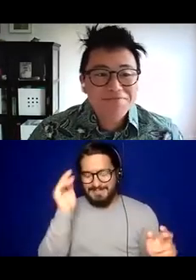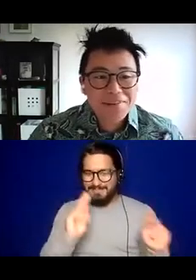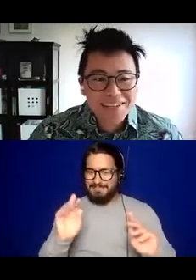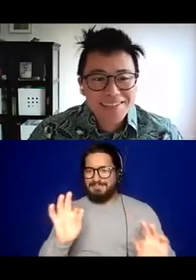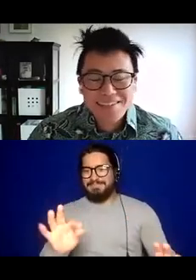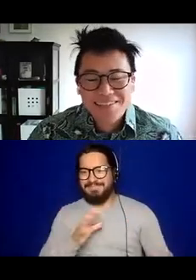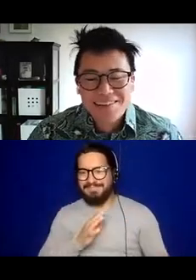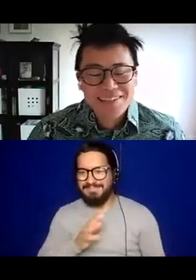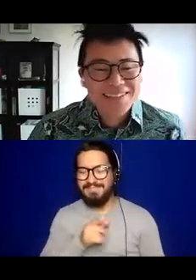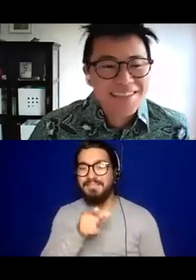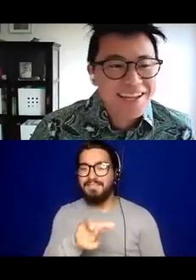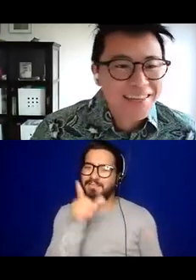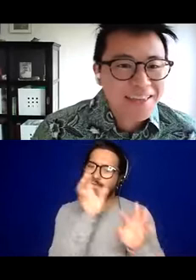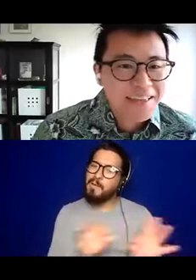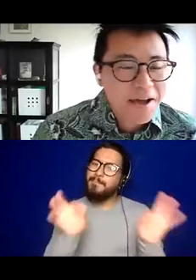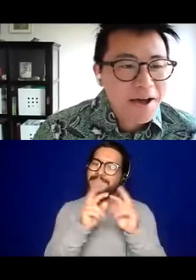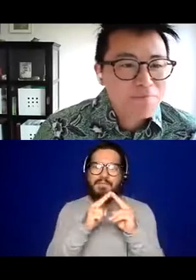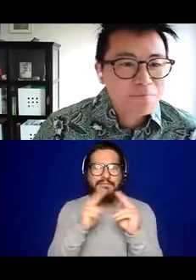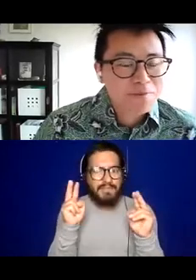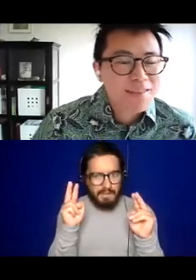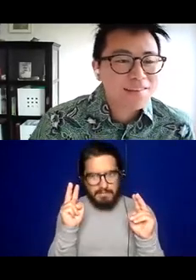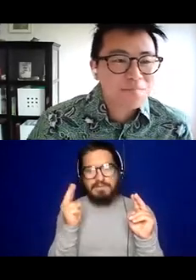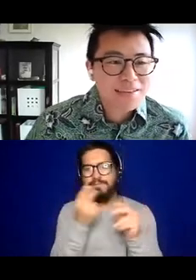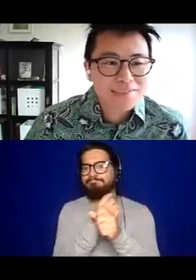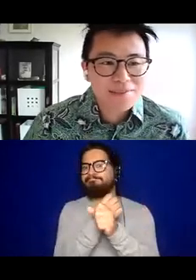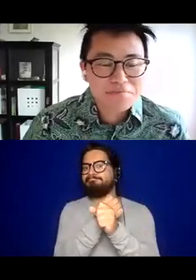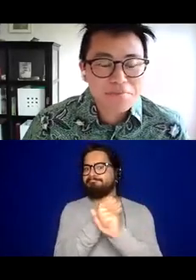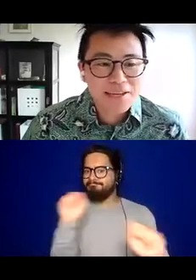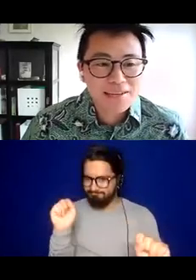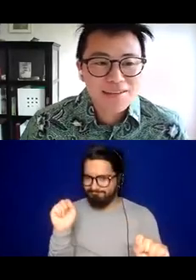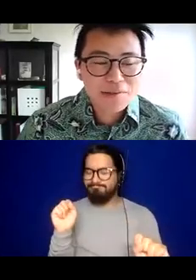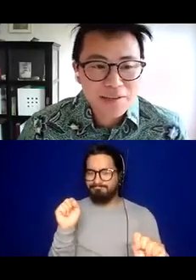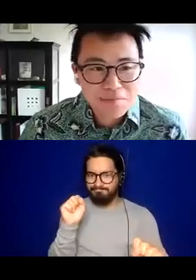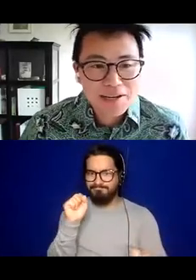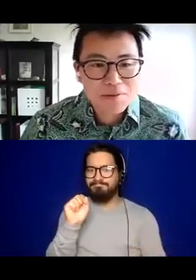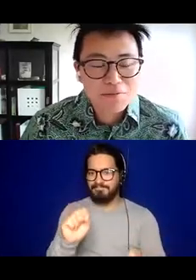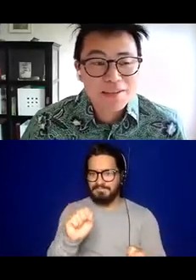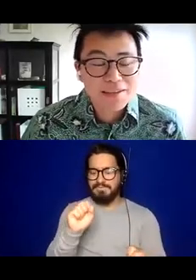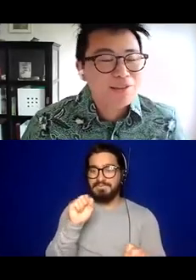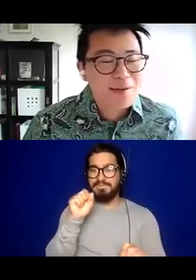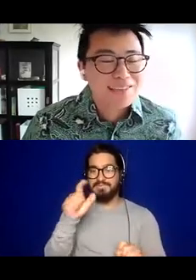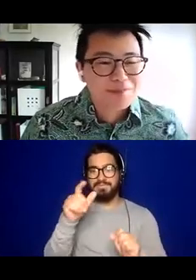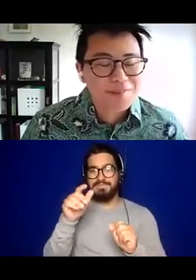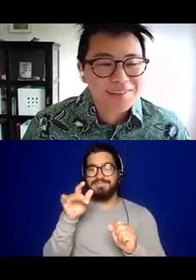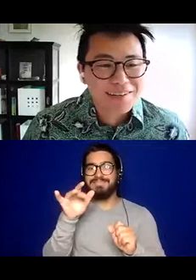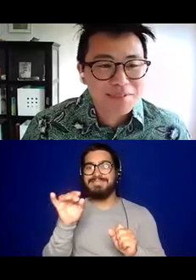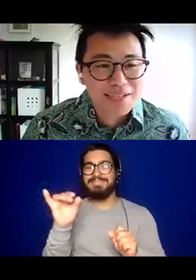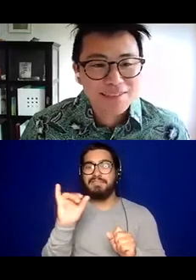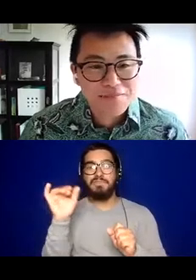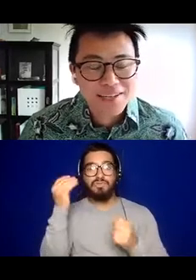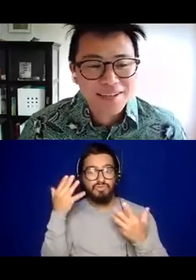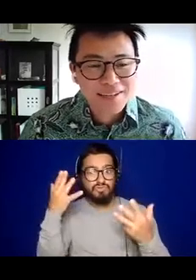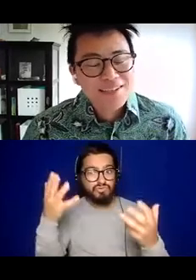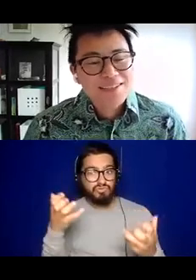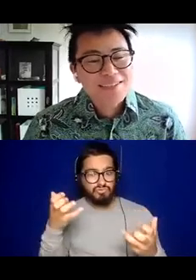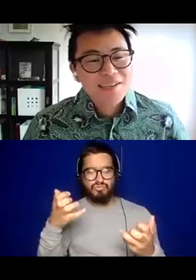that it's very secure. It's like the way that your bank stores your money. You want your money to be really, or your bank to be really good at protecting